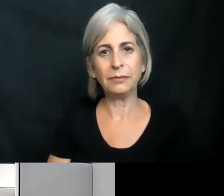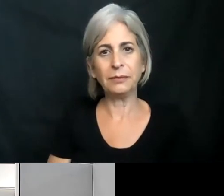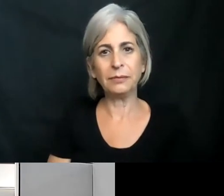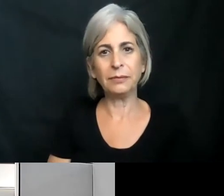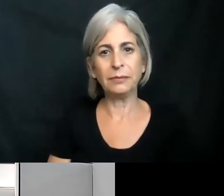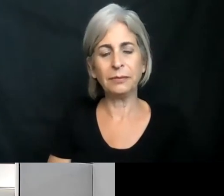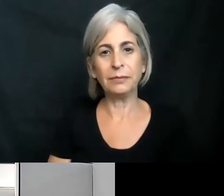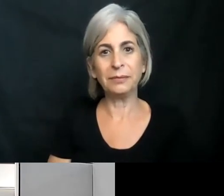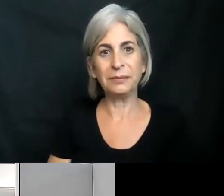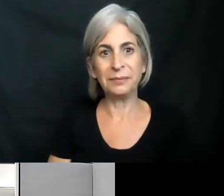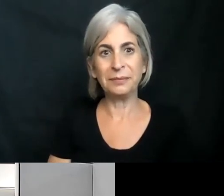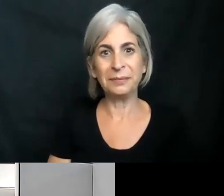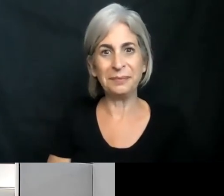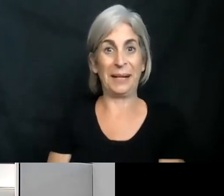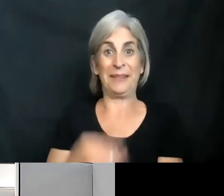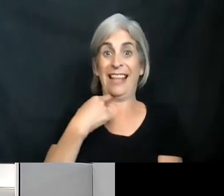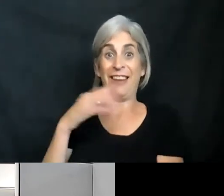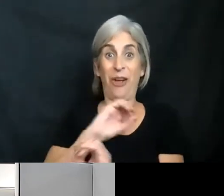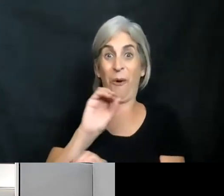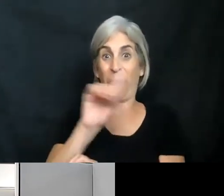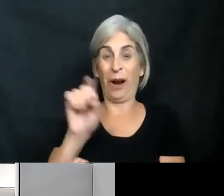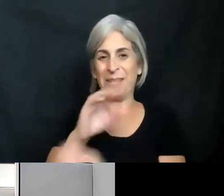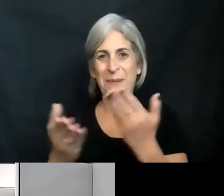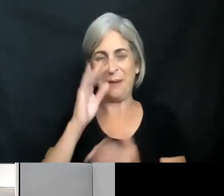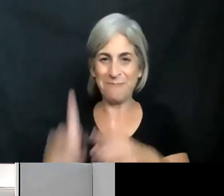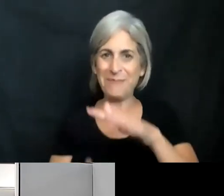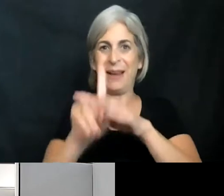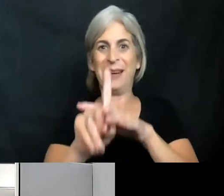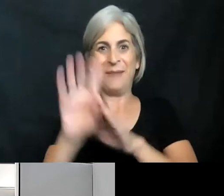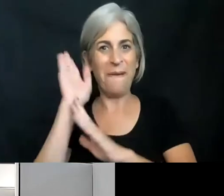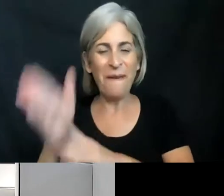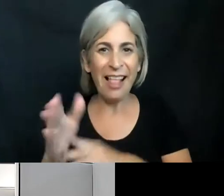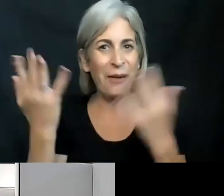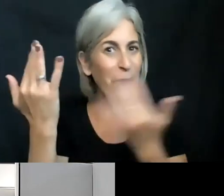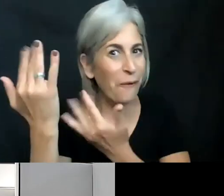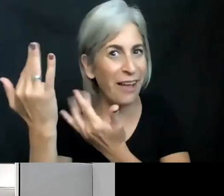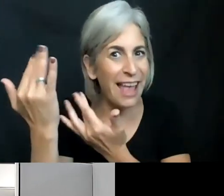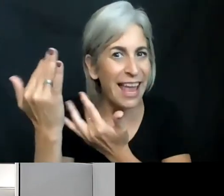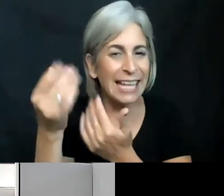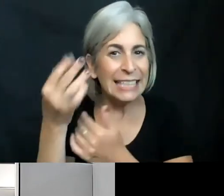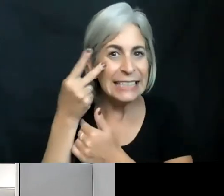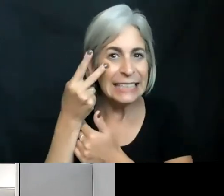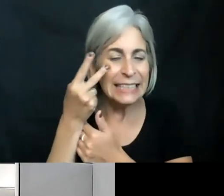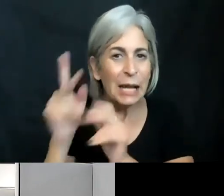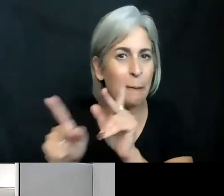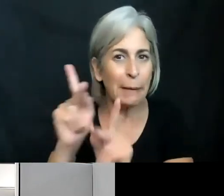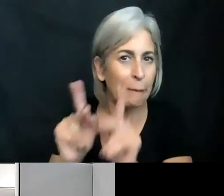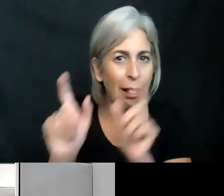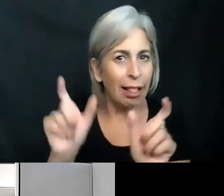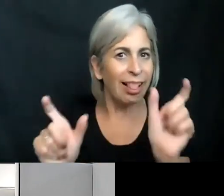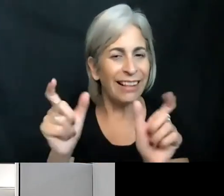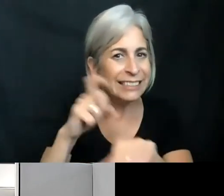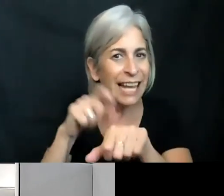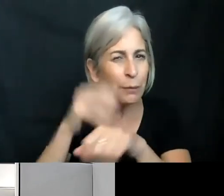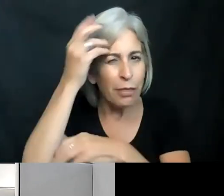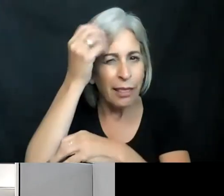I'm going to say there's no questions, but one might pop up in a few seconds. So I'll give people some time if anything